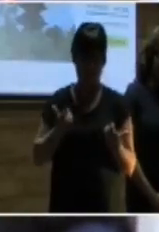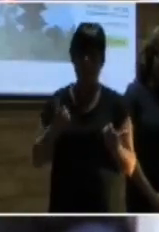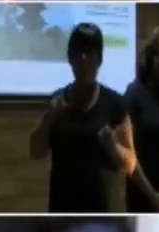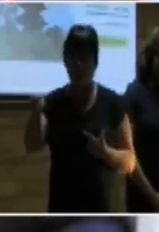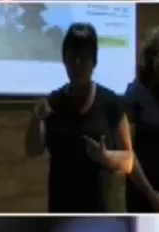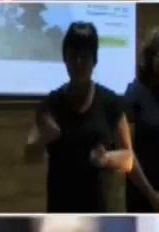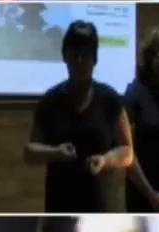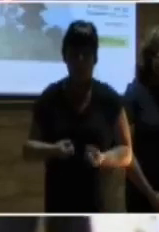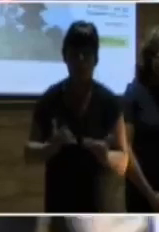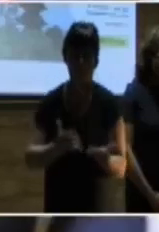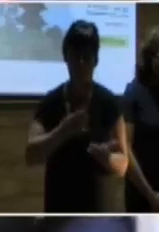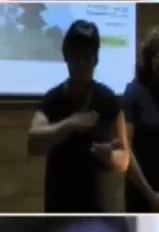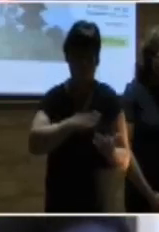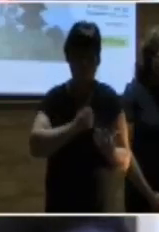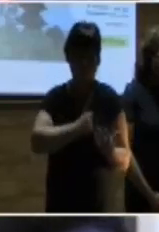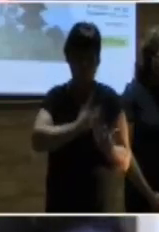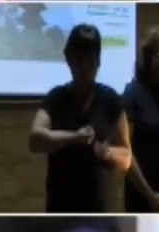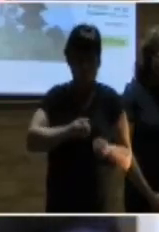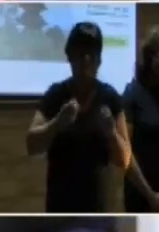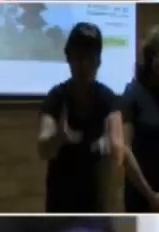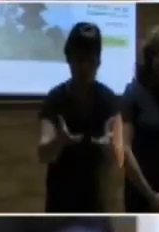they should be involved in all stages of the